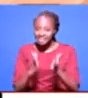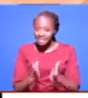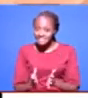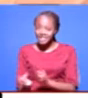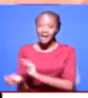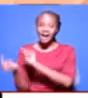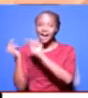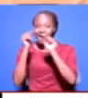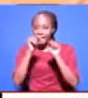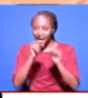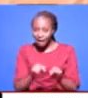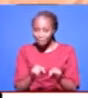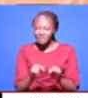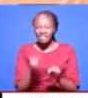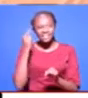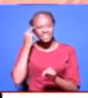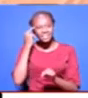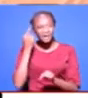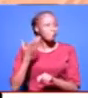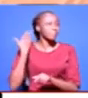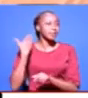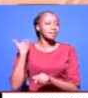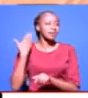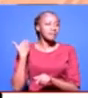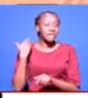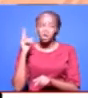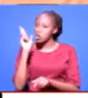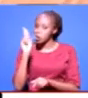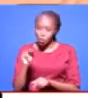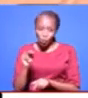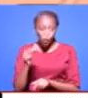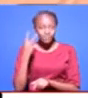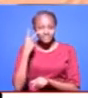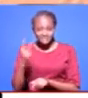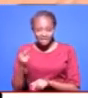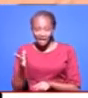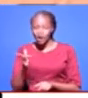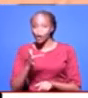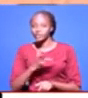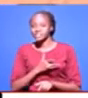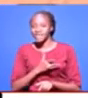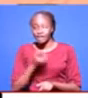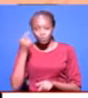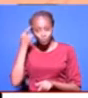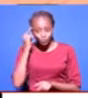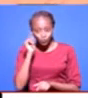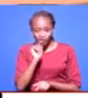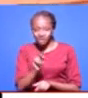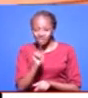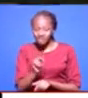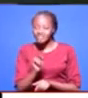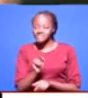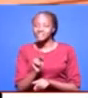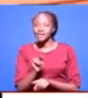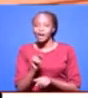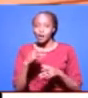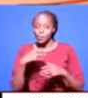about their past, but thinking about the concern of a gentleman mm. called Mheshimiwa Mwai